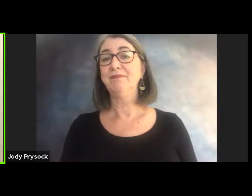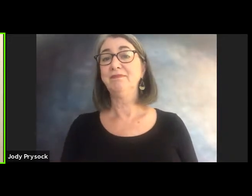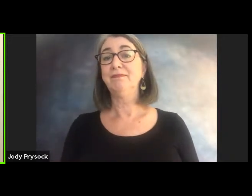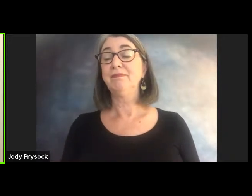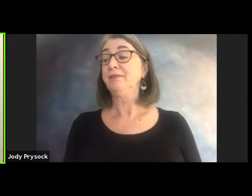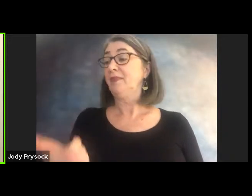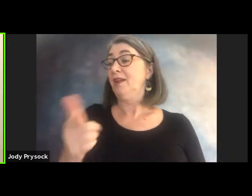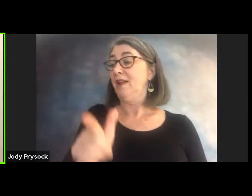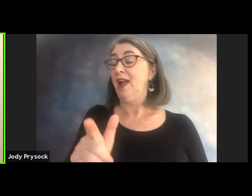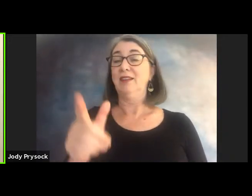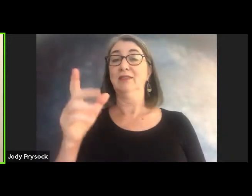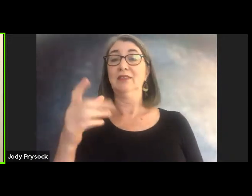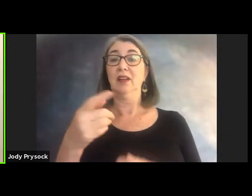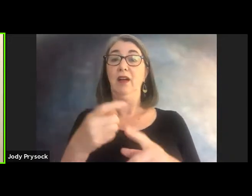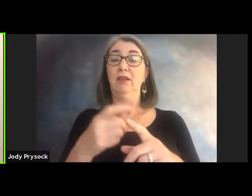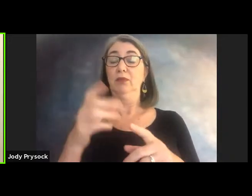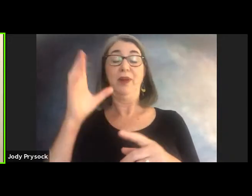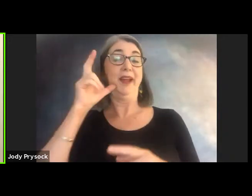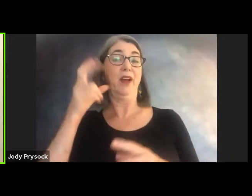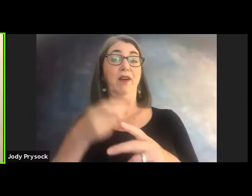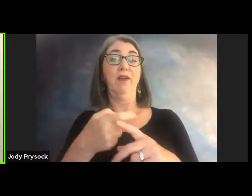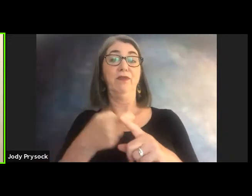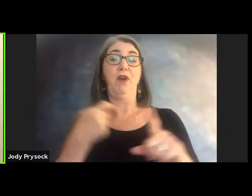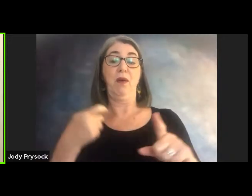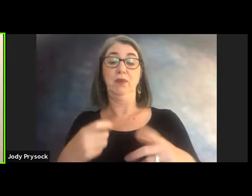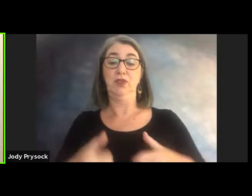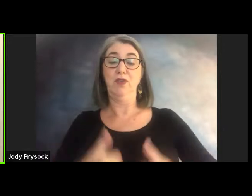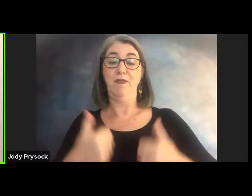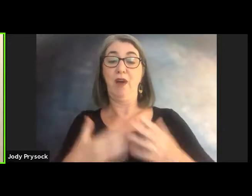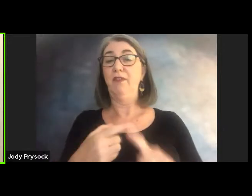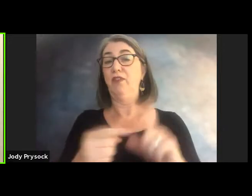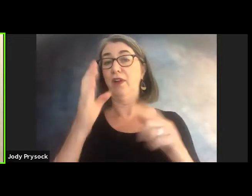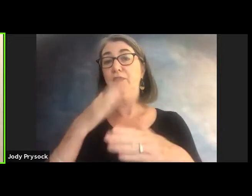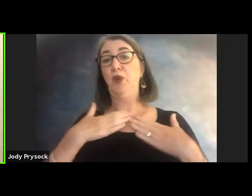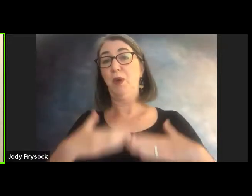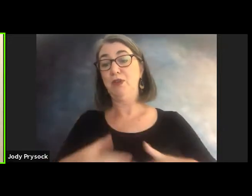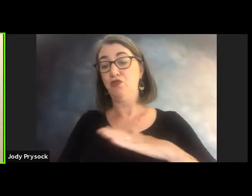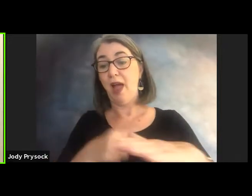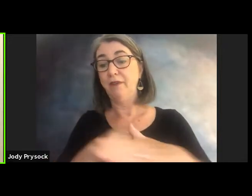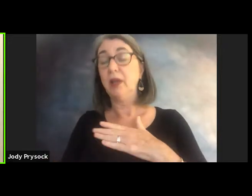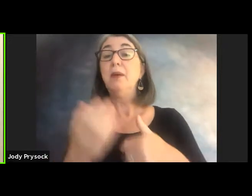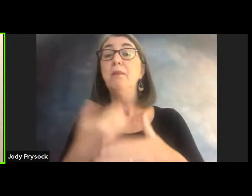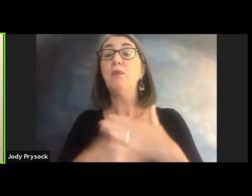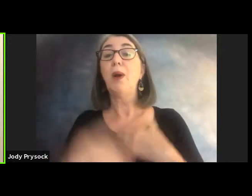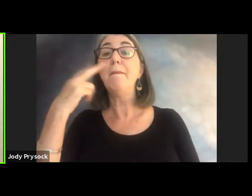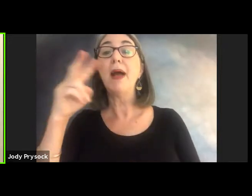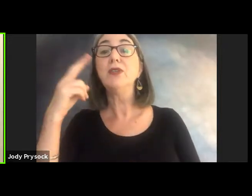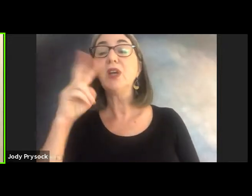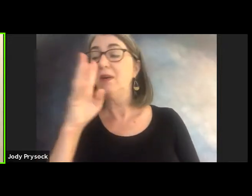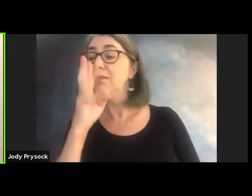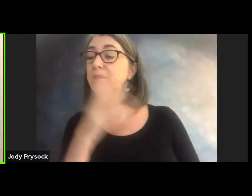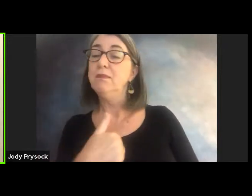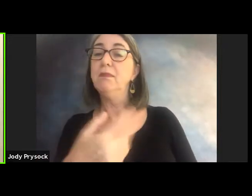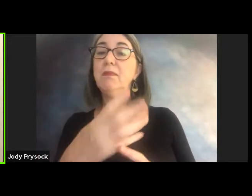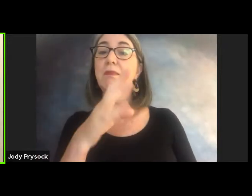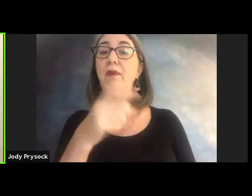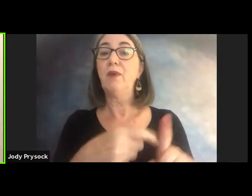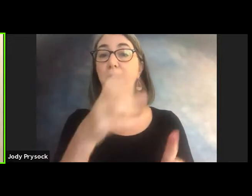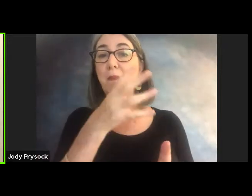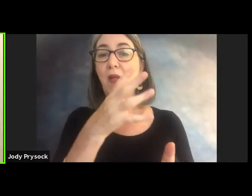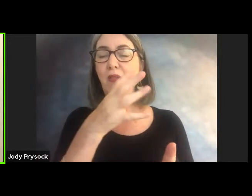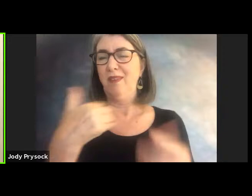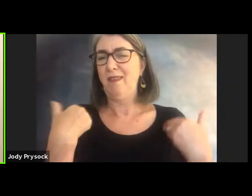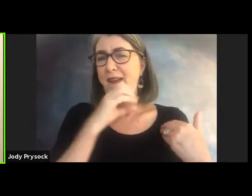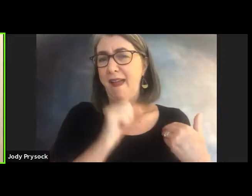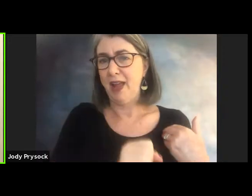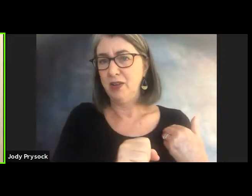Next, we're going to hear from a survivor of human trafficking. Born in Mexico, she was abandoned by her mother at a young